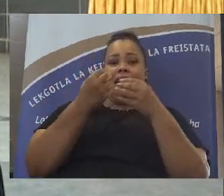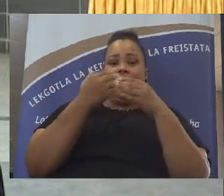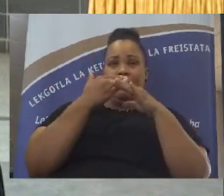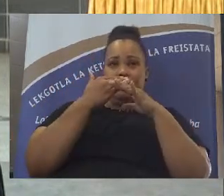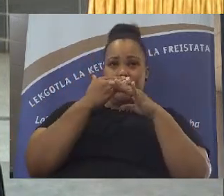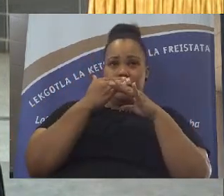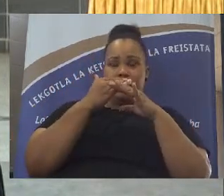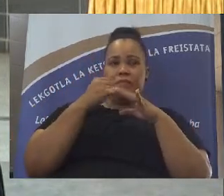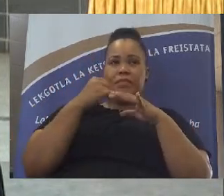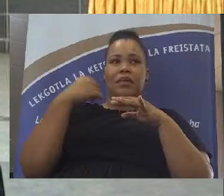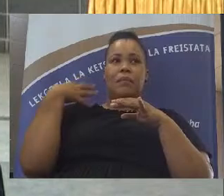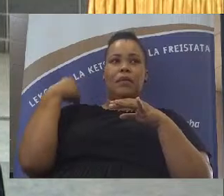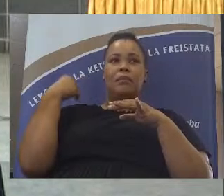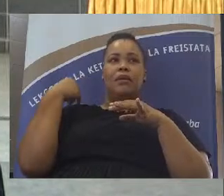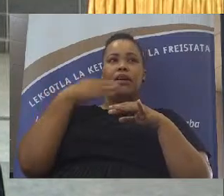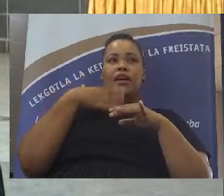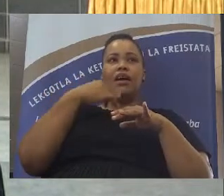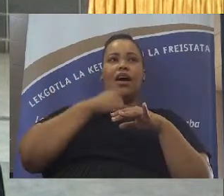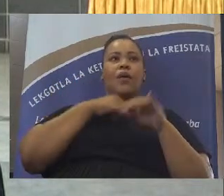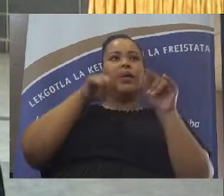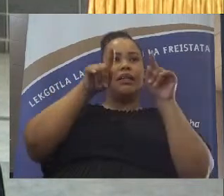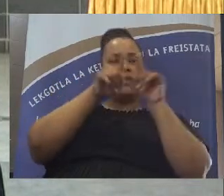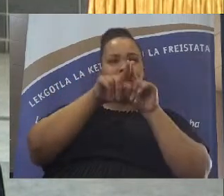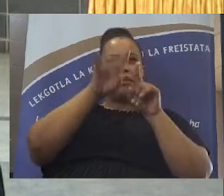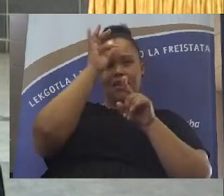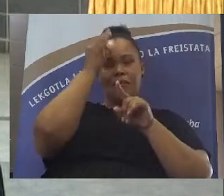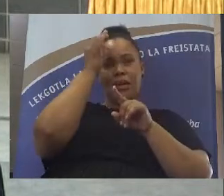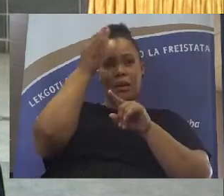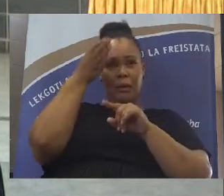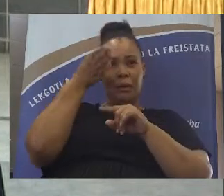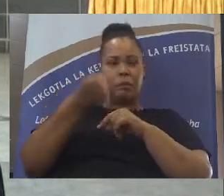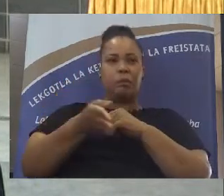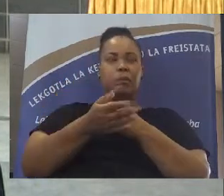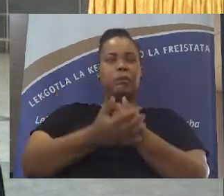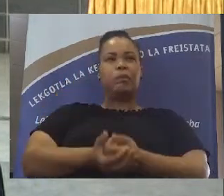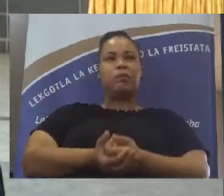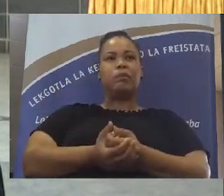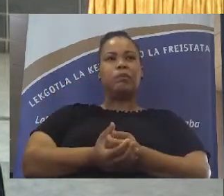also municipalities, even in government.